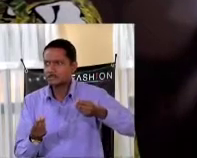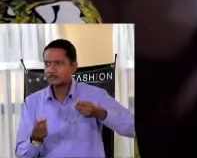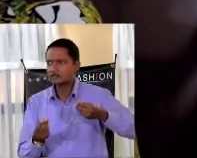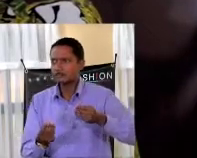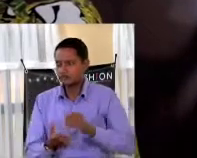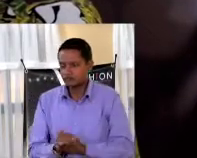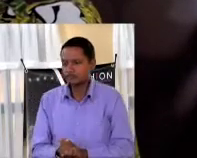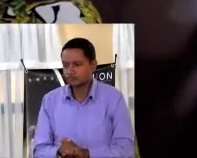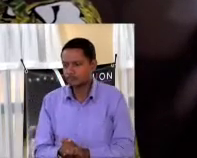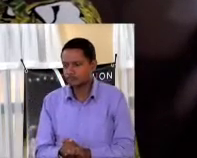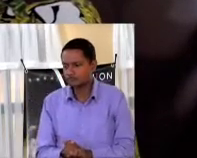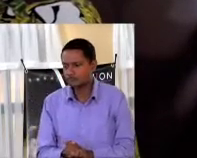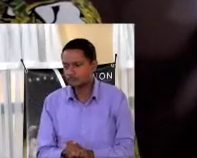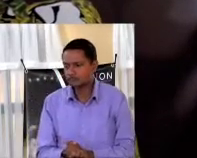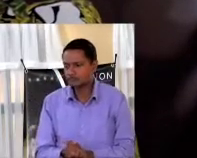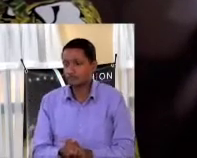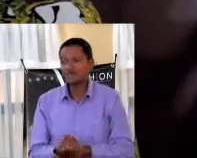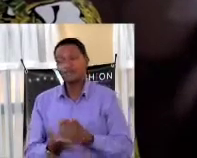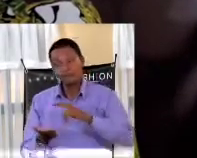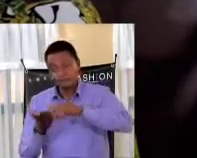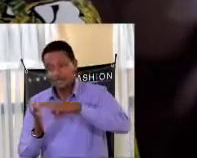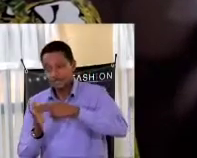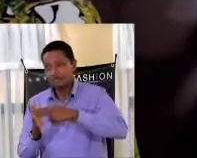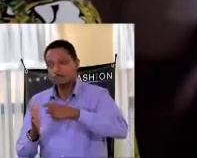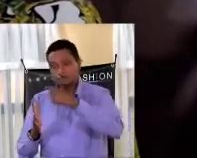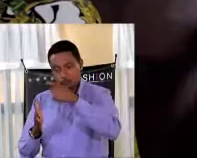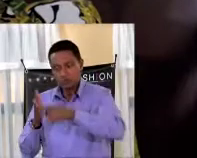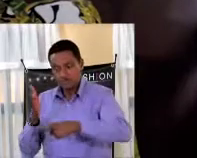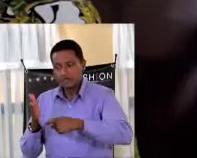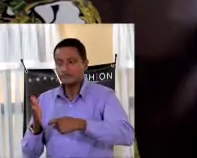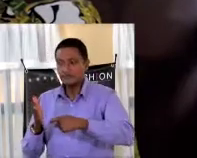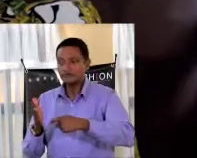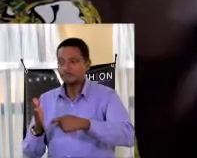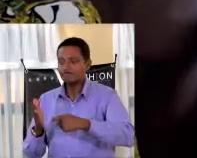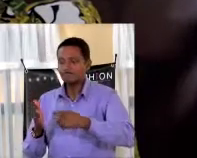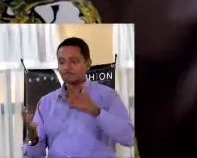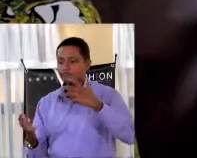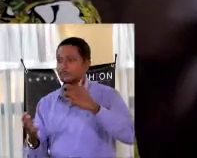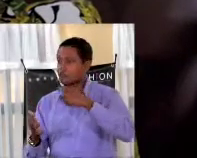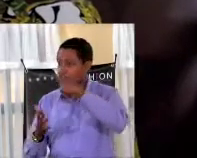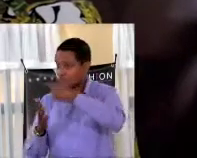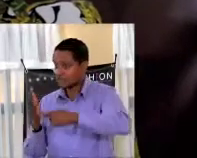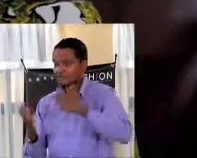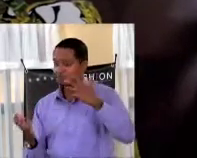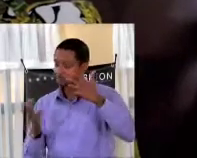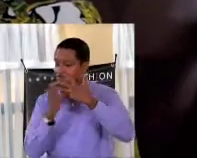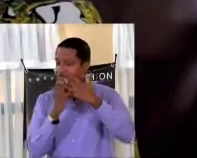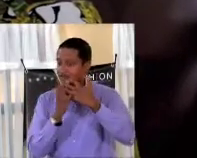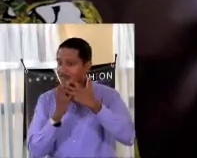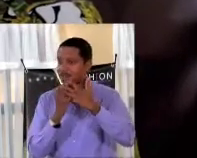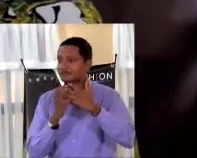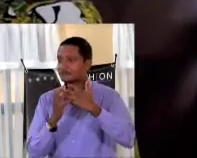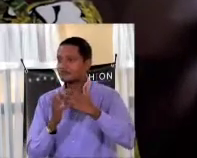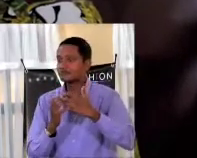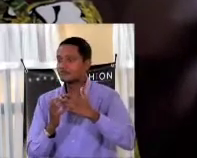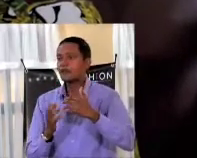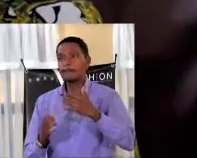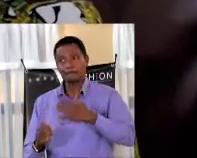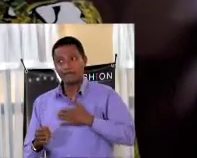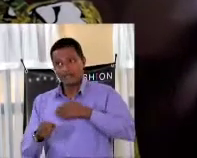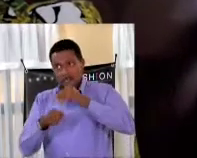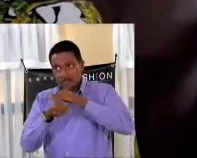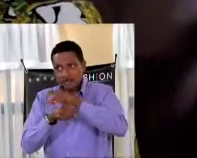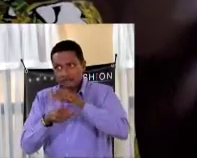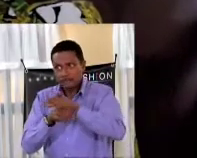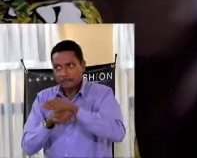that contemporary price point. Also, our price lends itself to that contemporary price point. My suggestion is always to look at